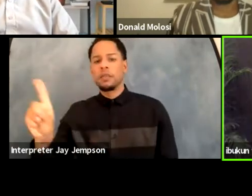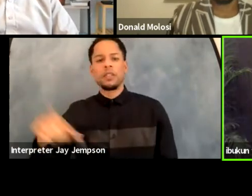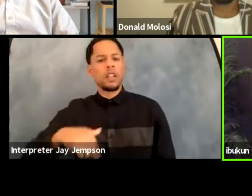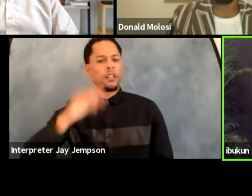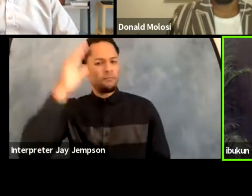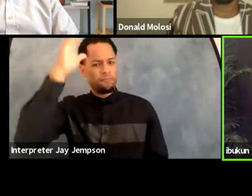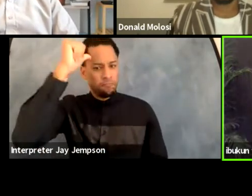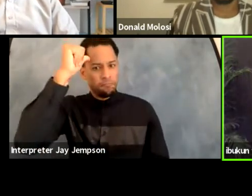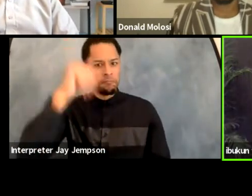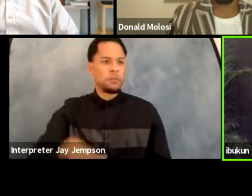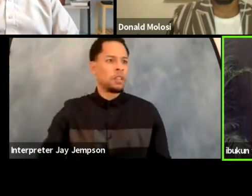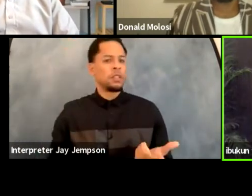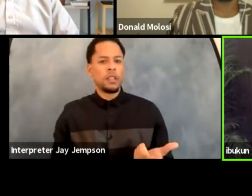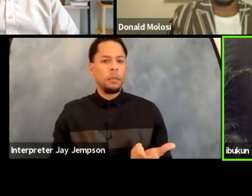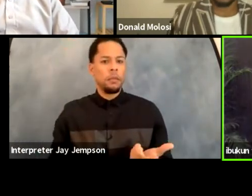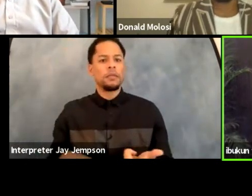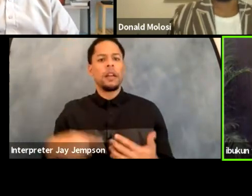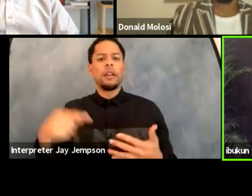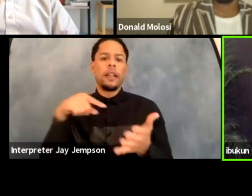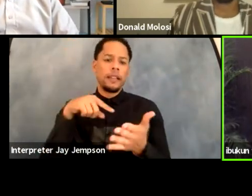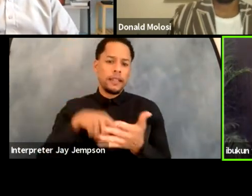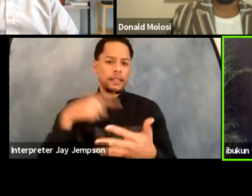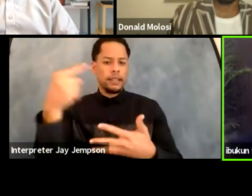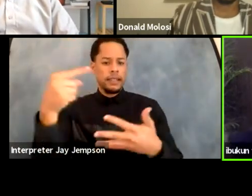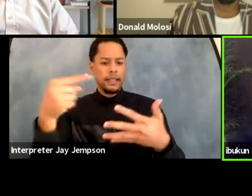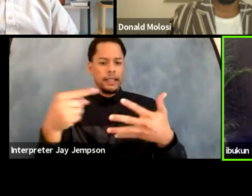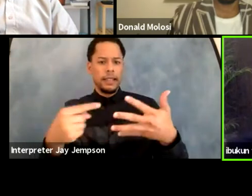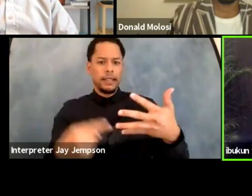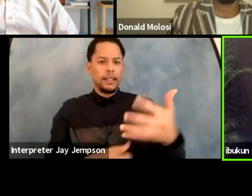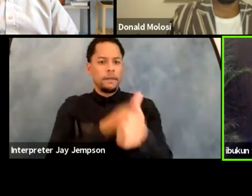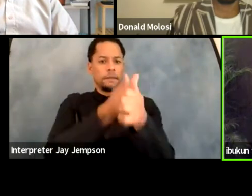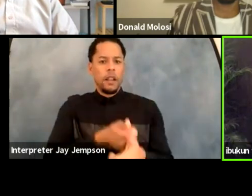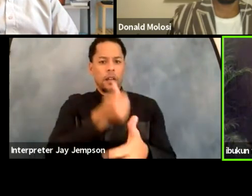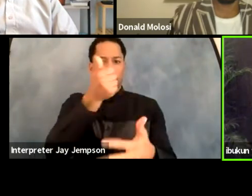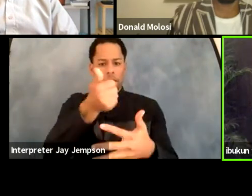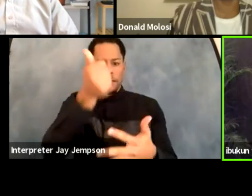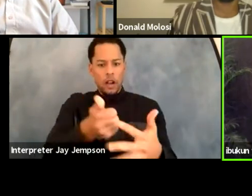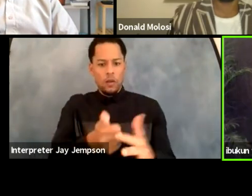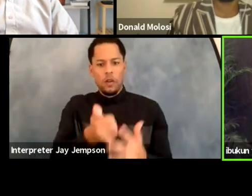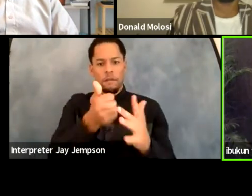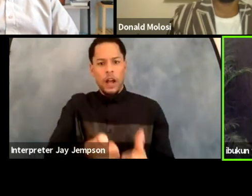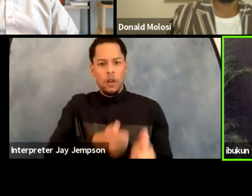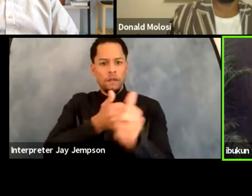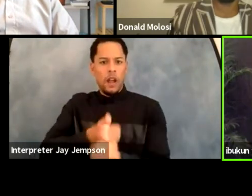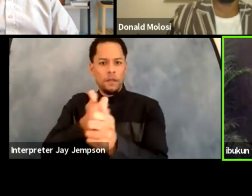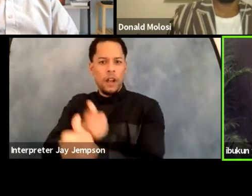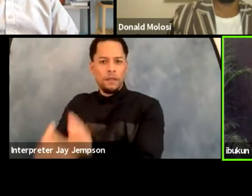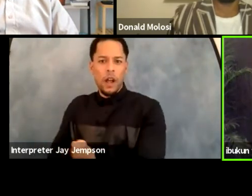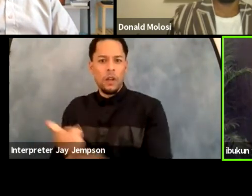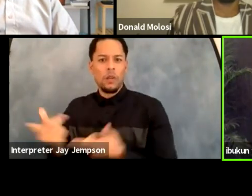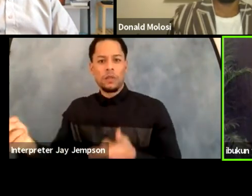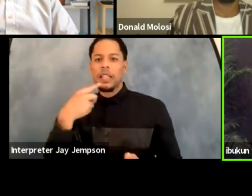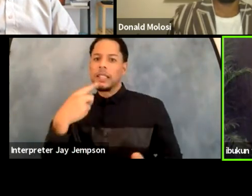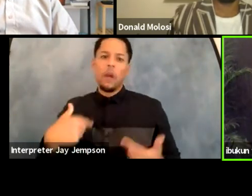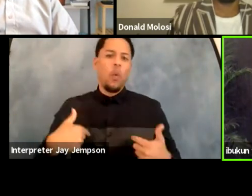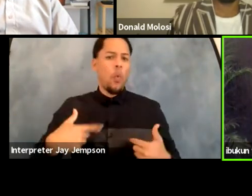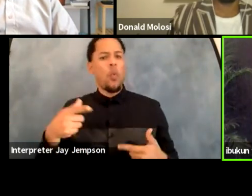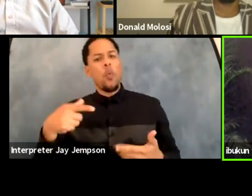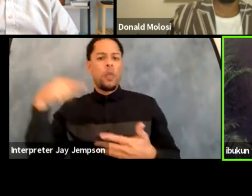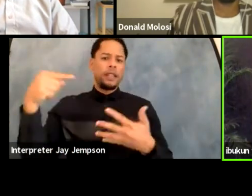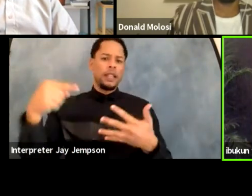make audience enjoy the play because you are in England and this is what they will love and everything. So